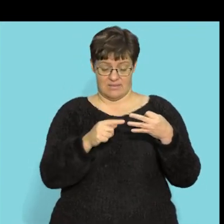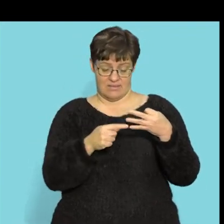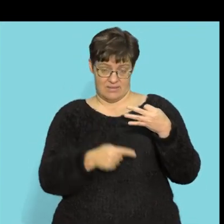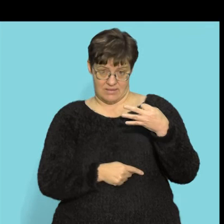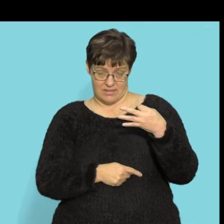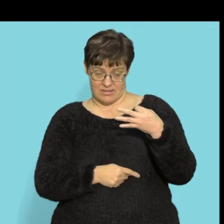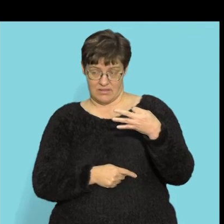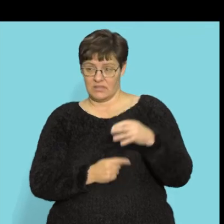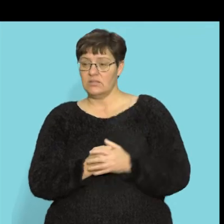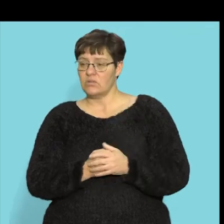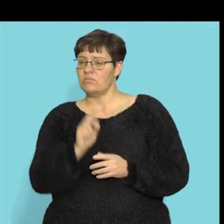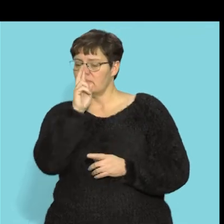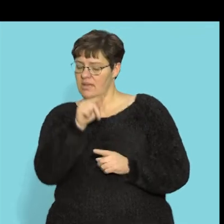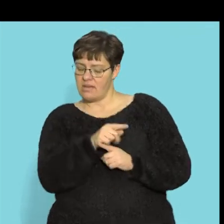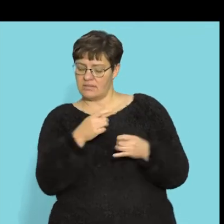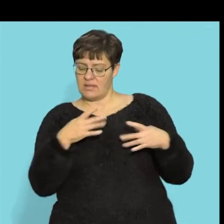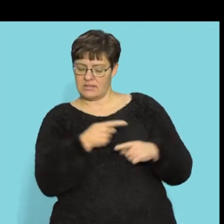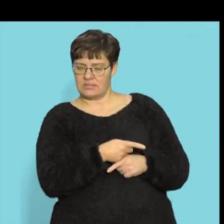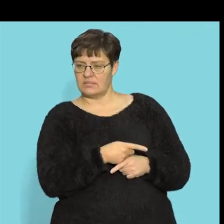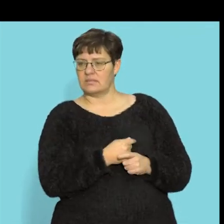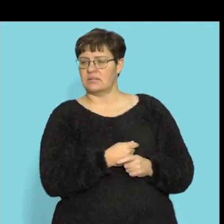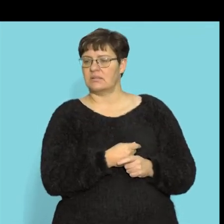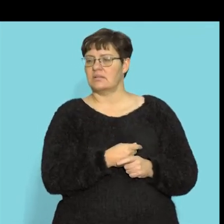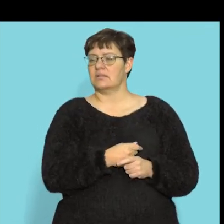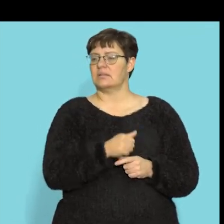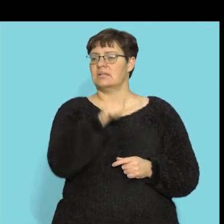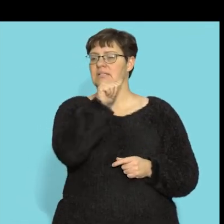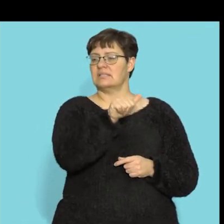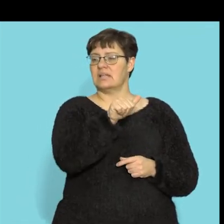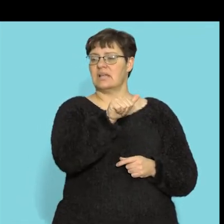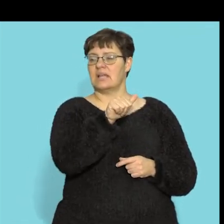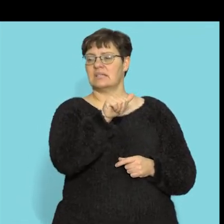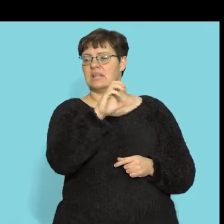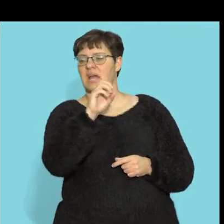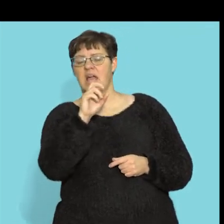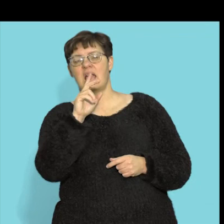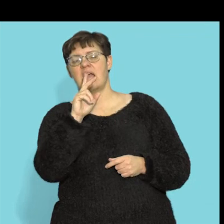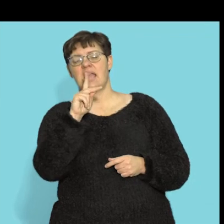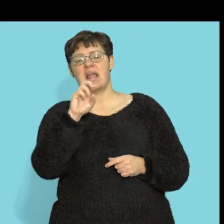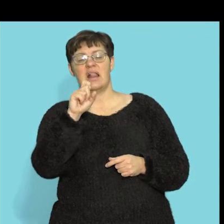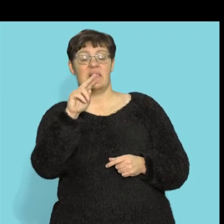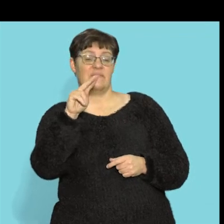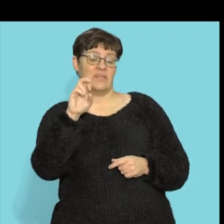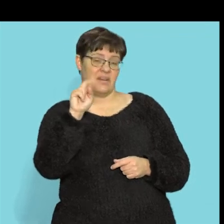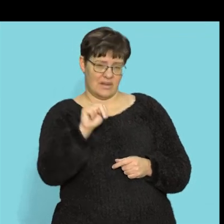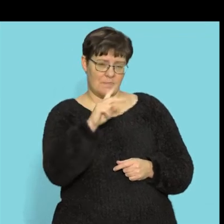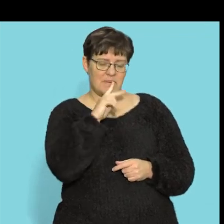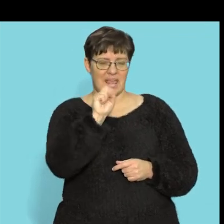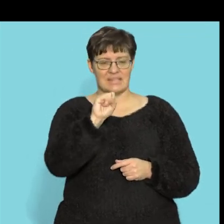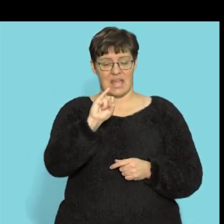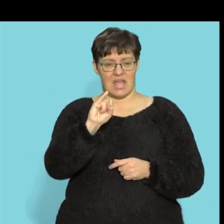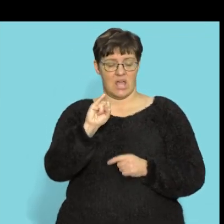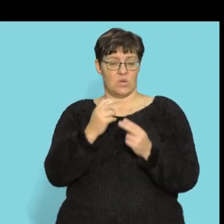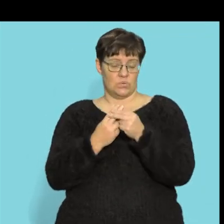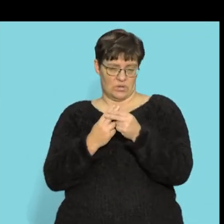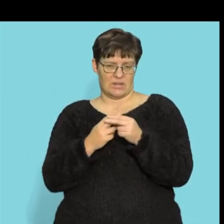within the first interval of, let's say 600 kelvins. So the kelvins is the SI